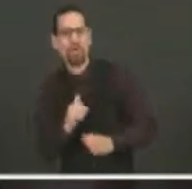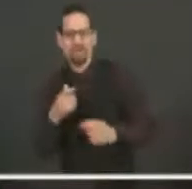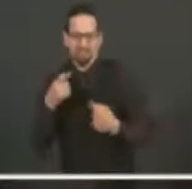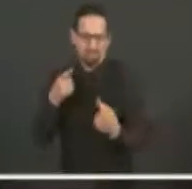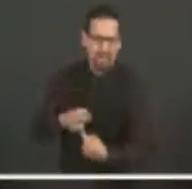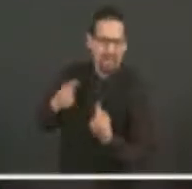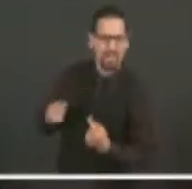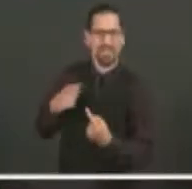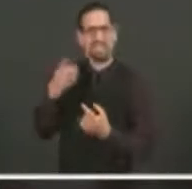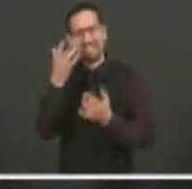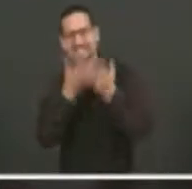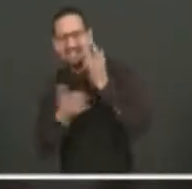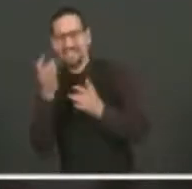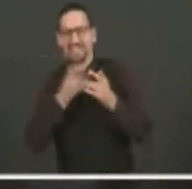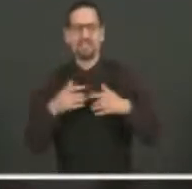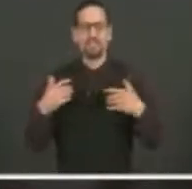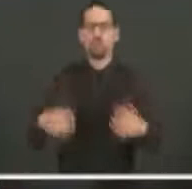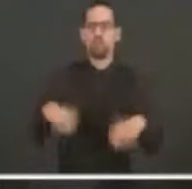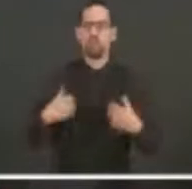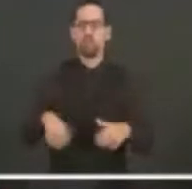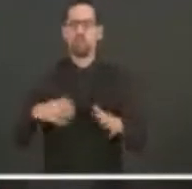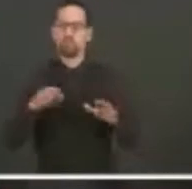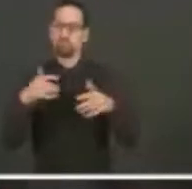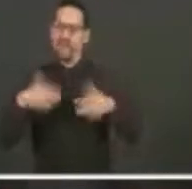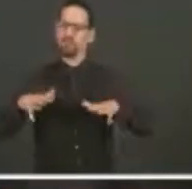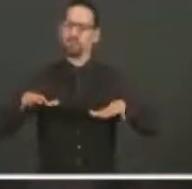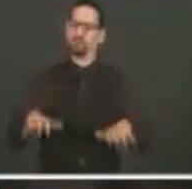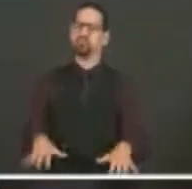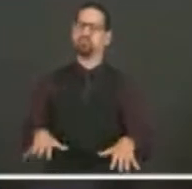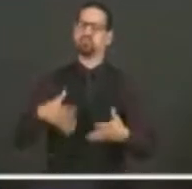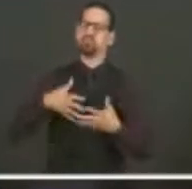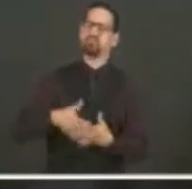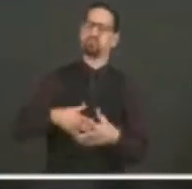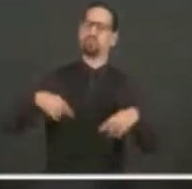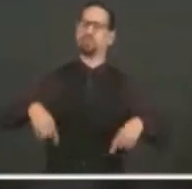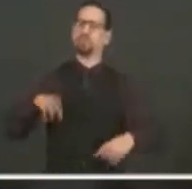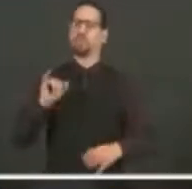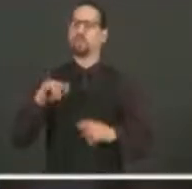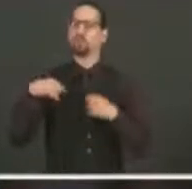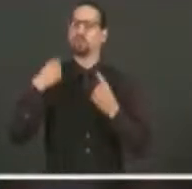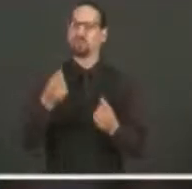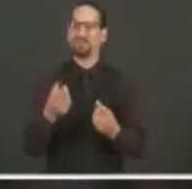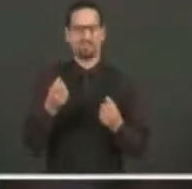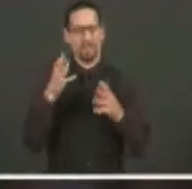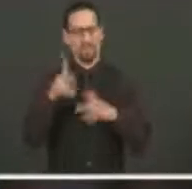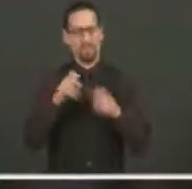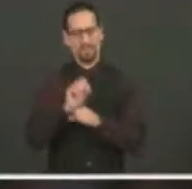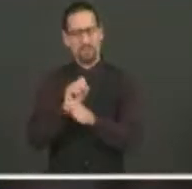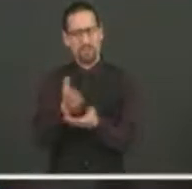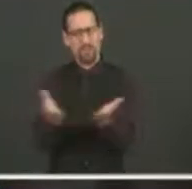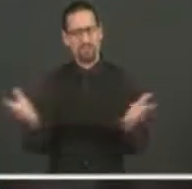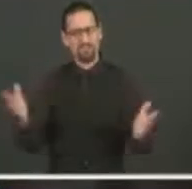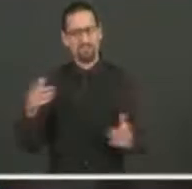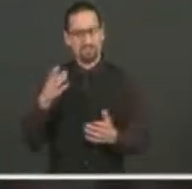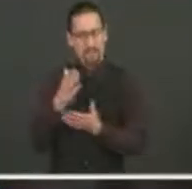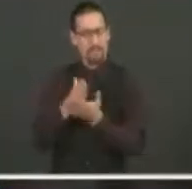are here, who are residents of our state, many of whom who work here and actually pay taxes here through their